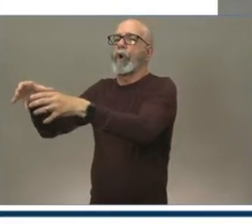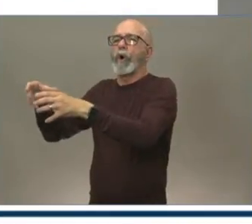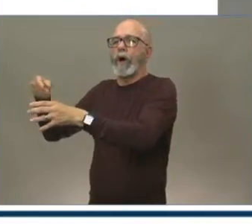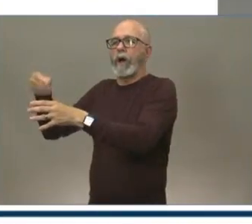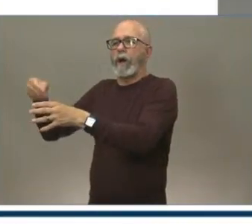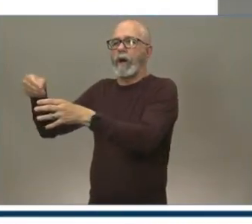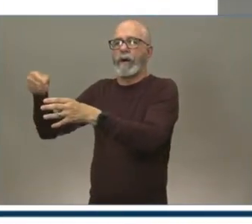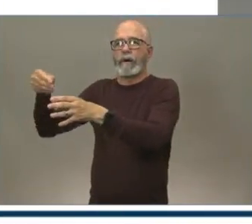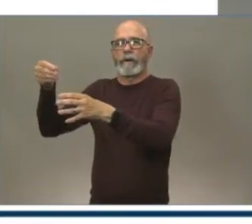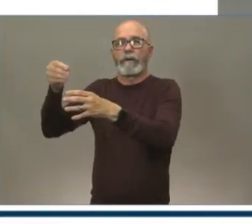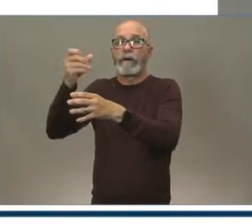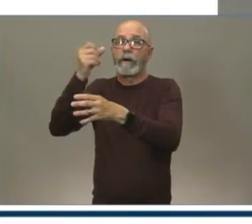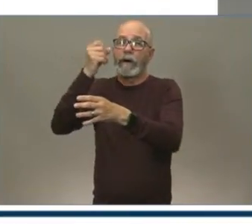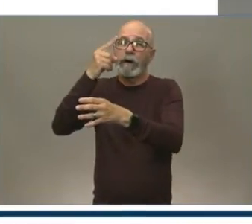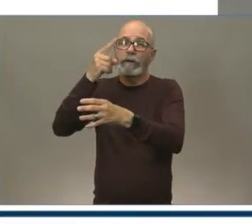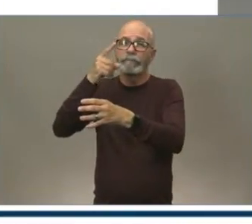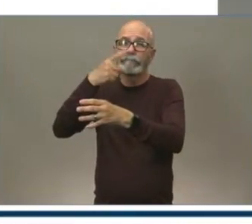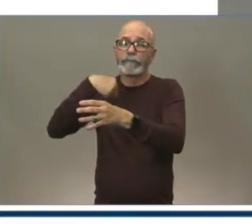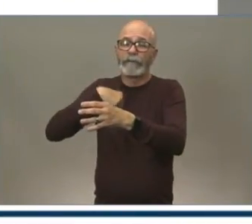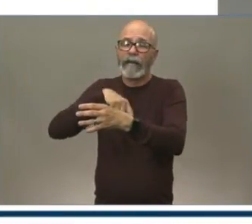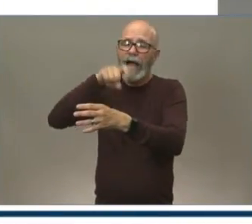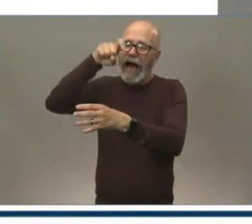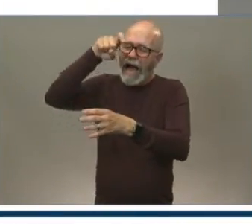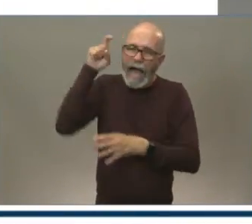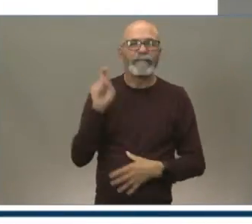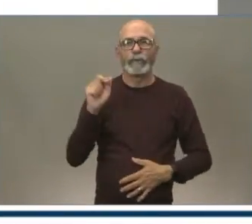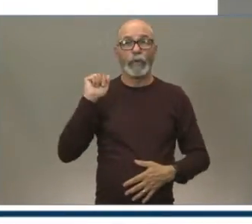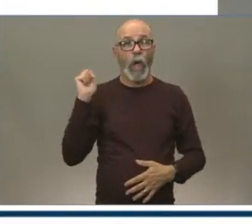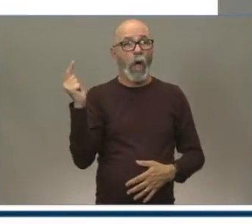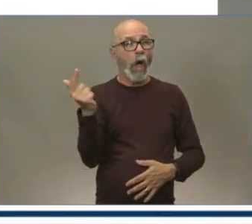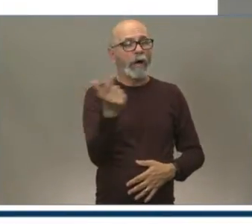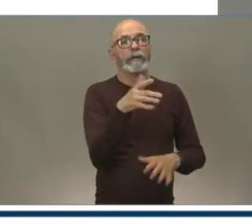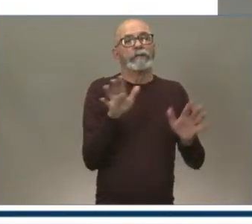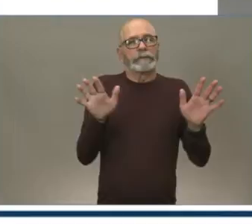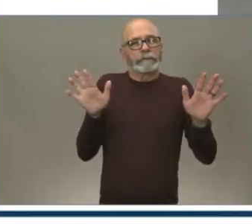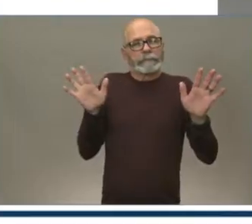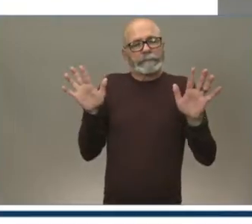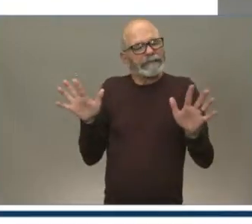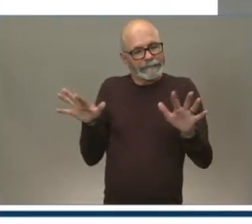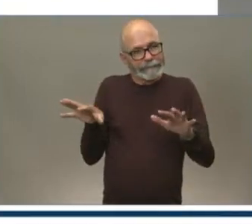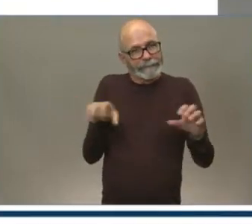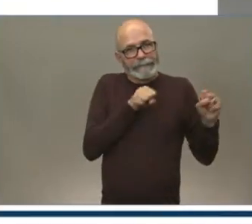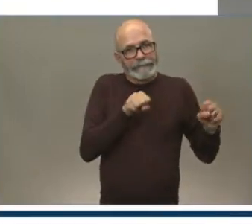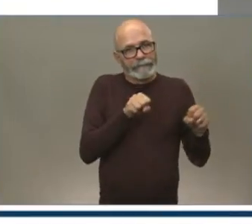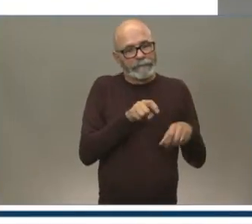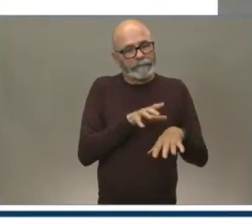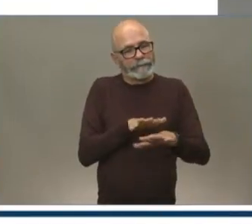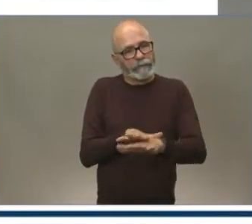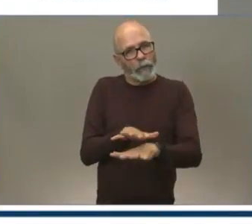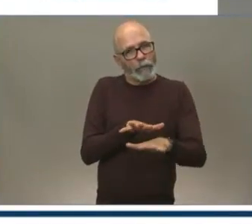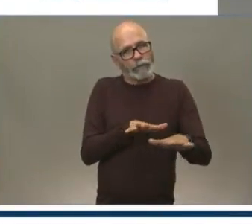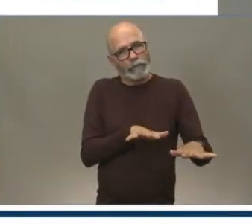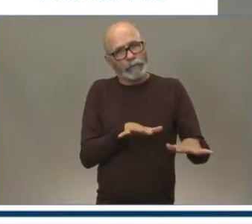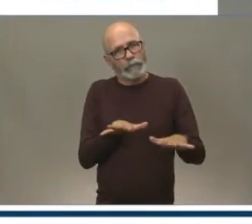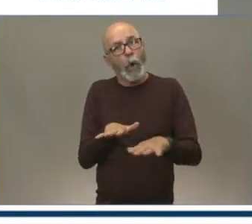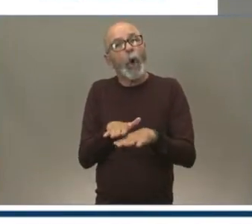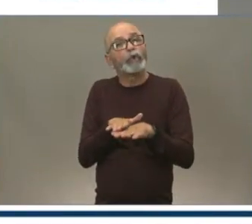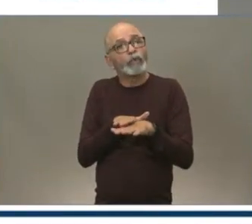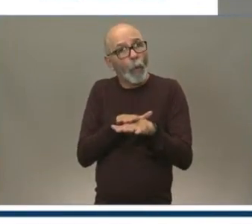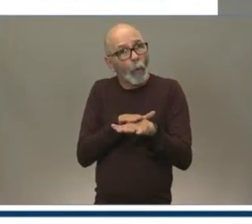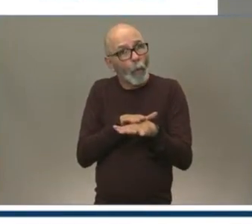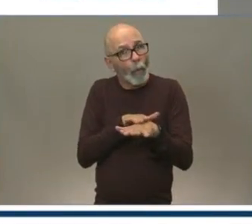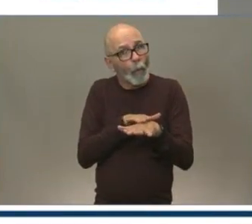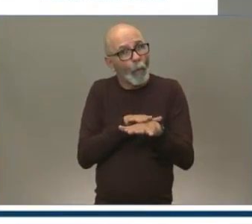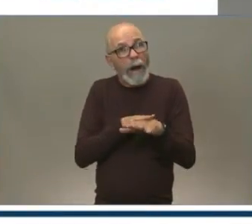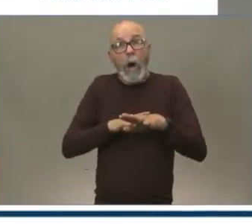is slow down the pace of our, what I call the discretionary things in our life, the things that we have choice over, and reduce the number of people we